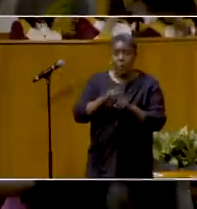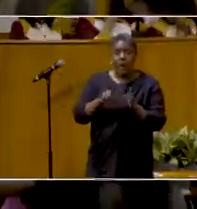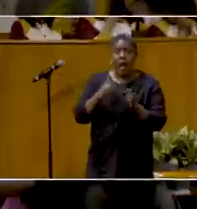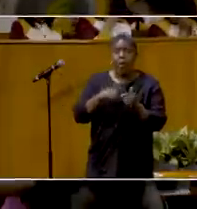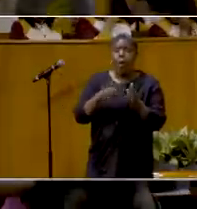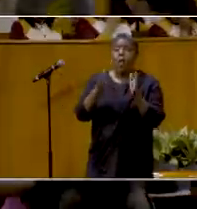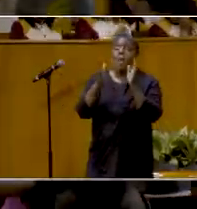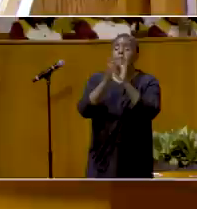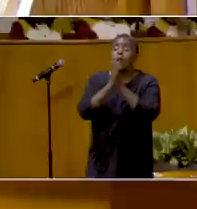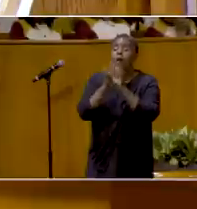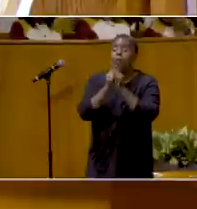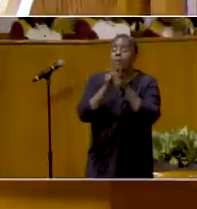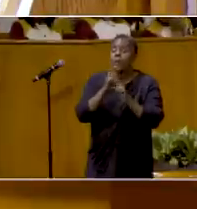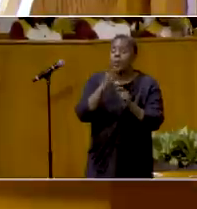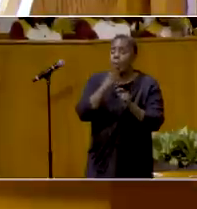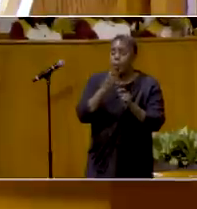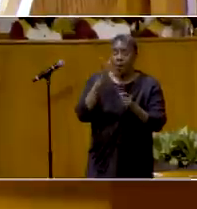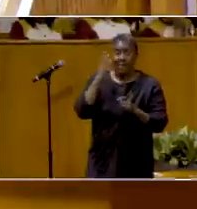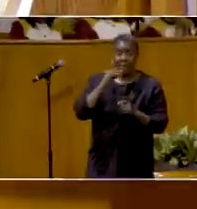in the sanctuary.